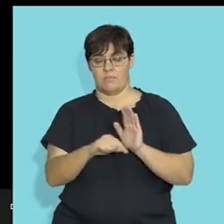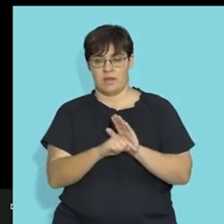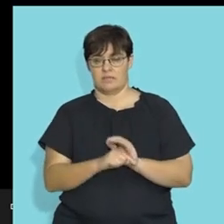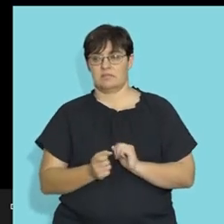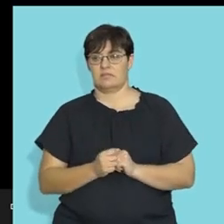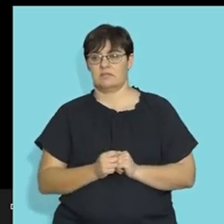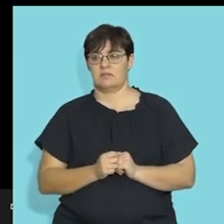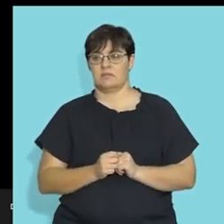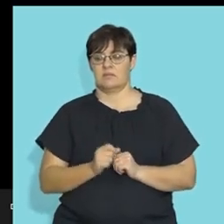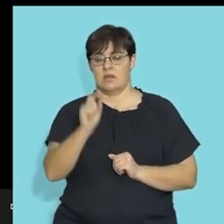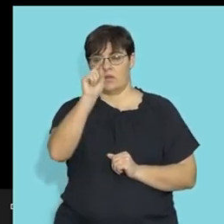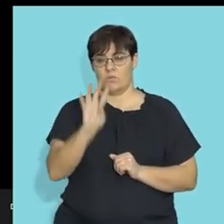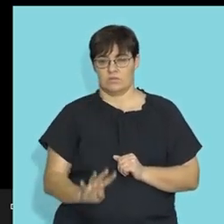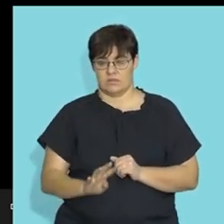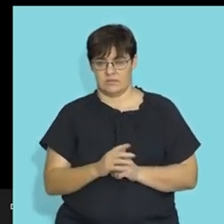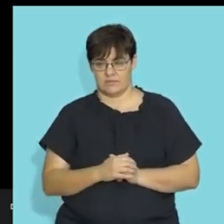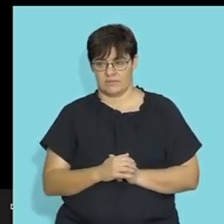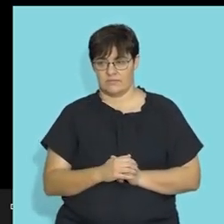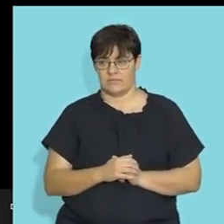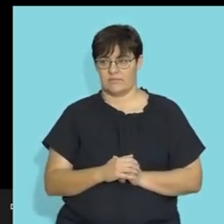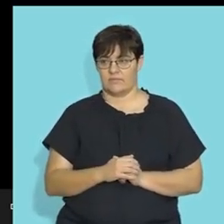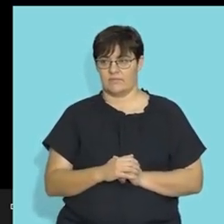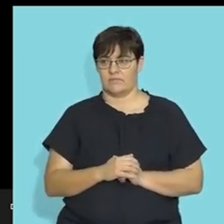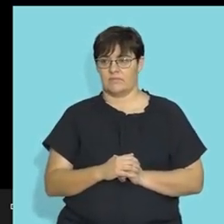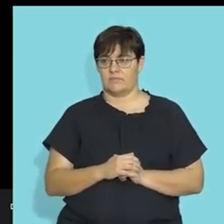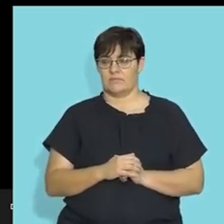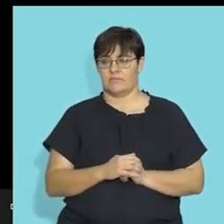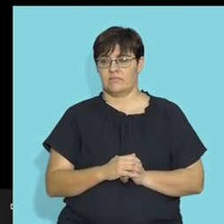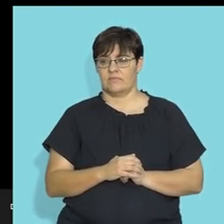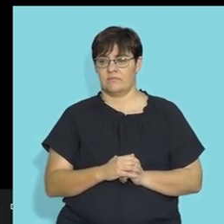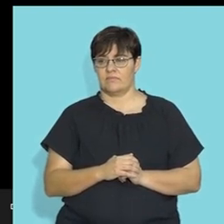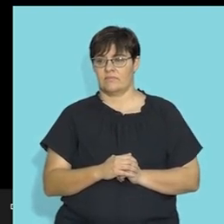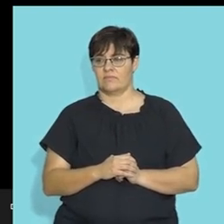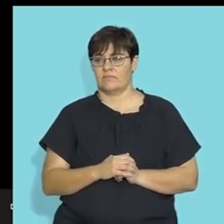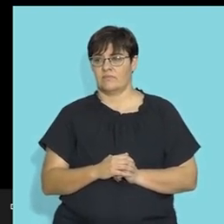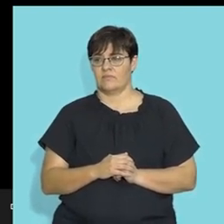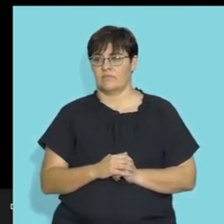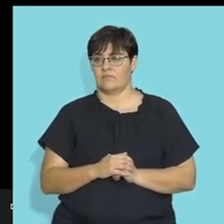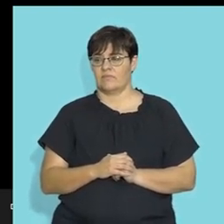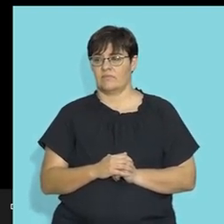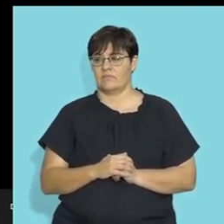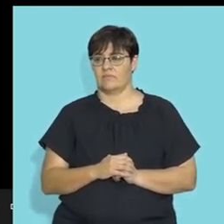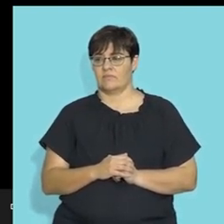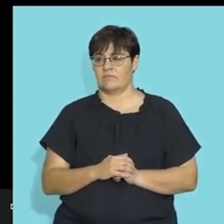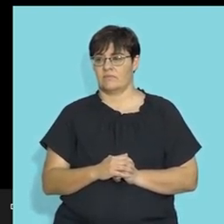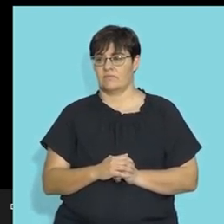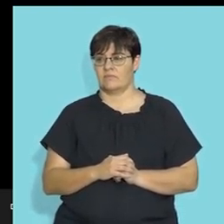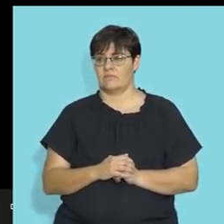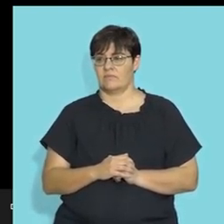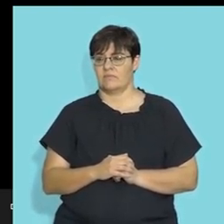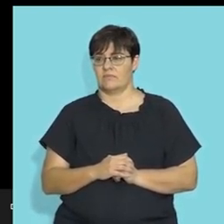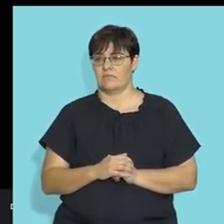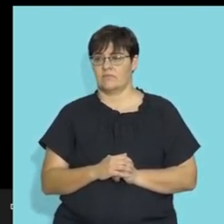over 1 minus a quarter. Let me just make sure that fraction comes in.